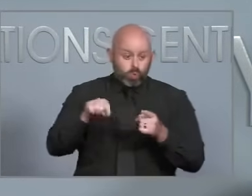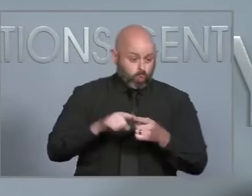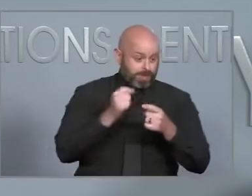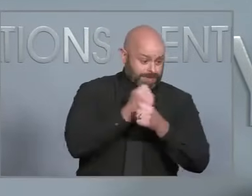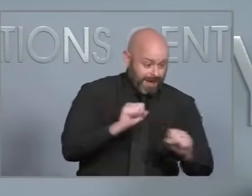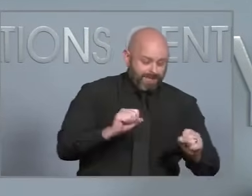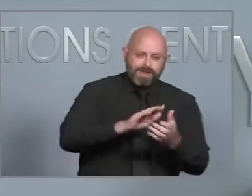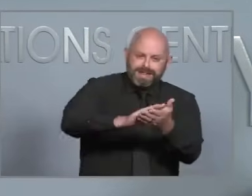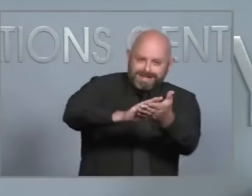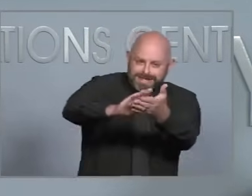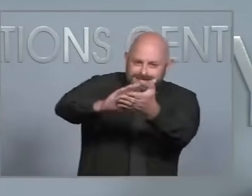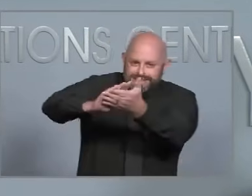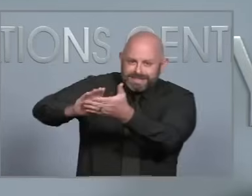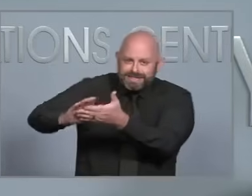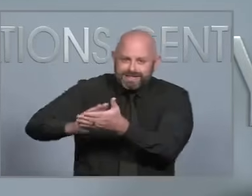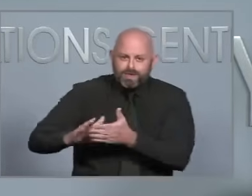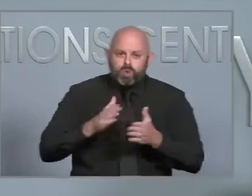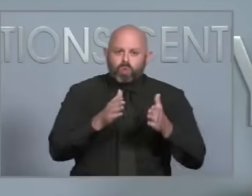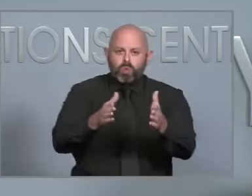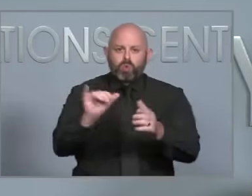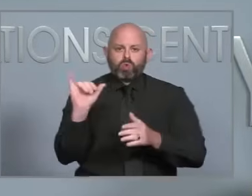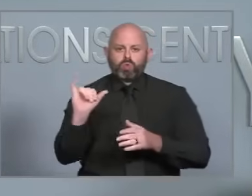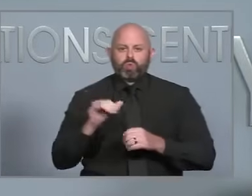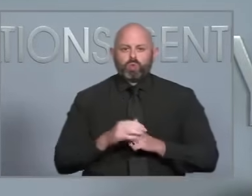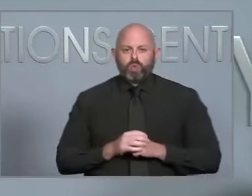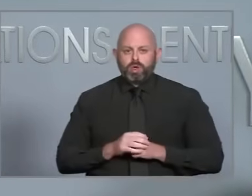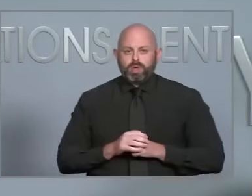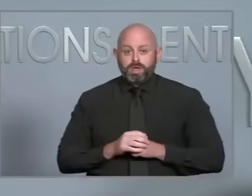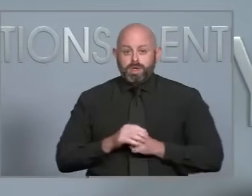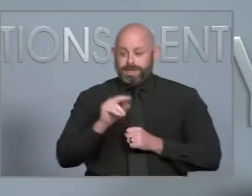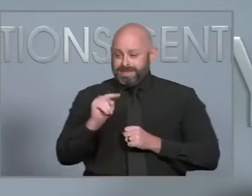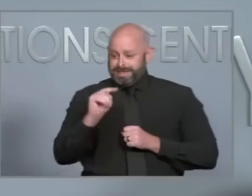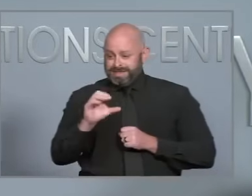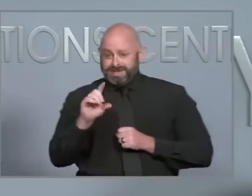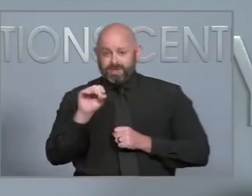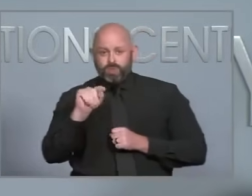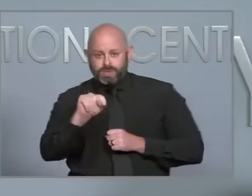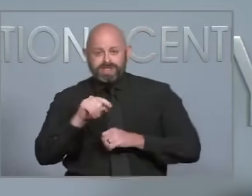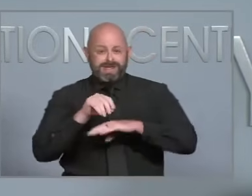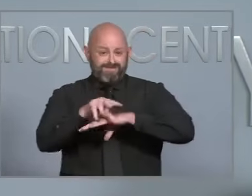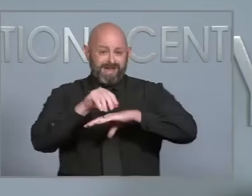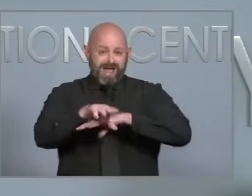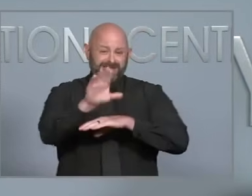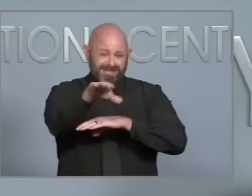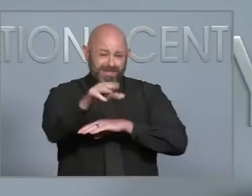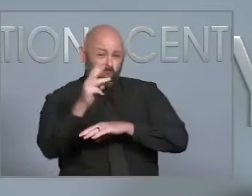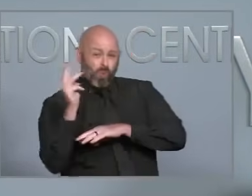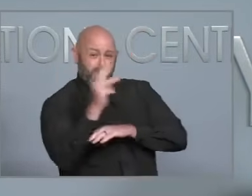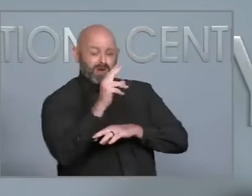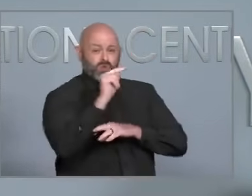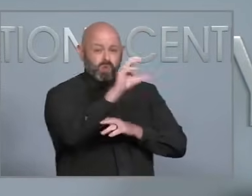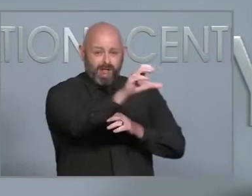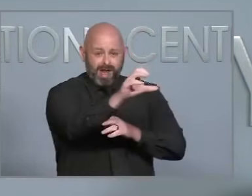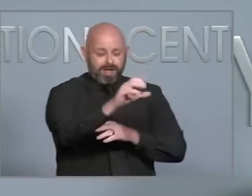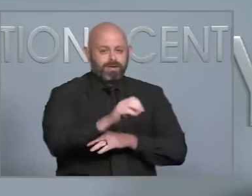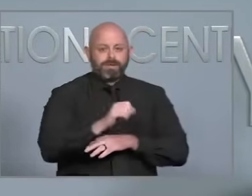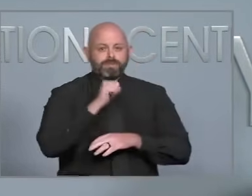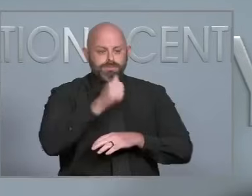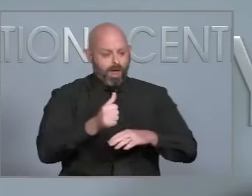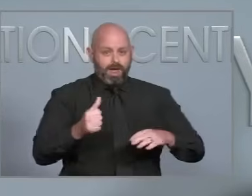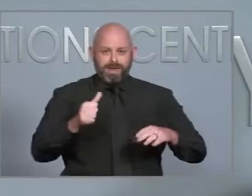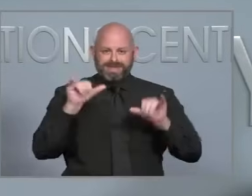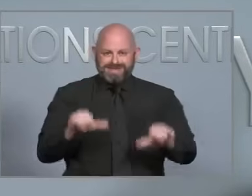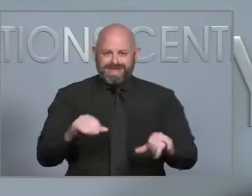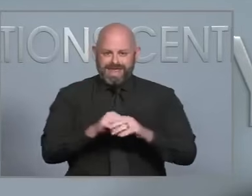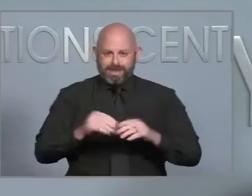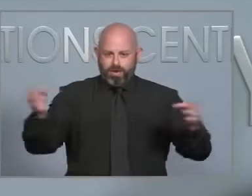so. Further, the DOT is advising North Carolinians in western North Carolina particularly to seek higher ground and shelter in